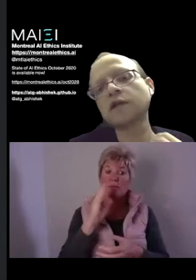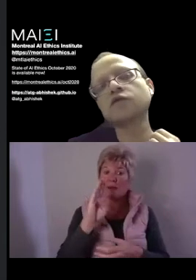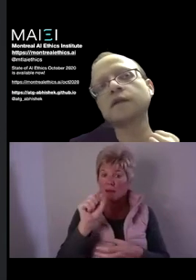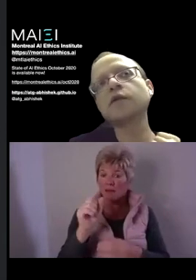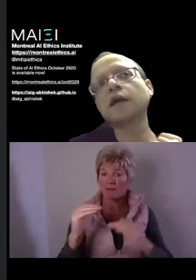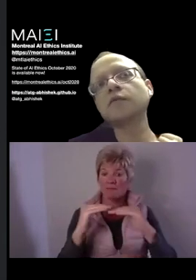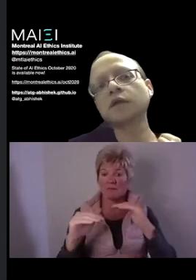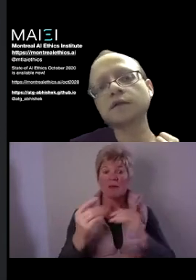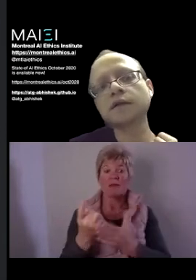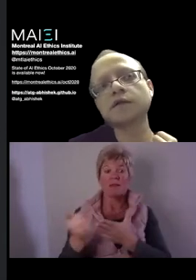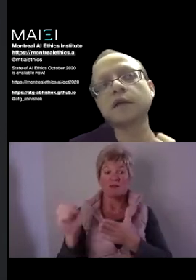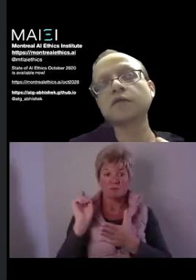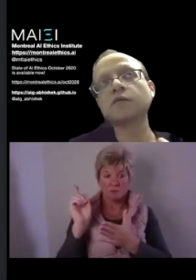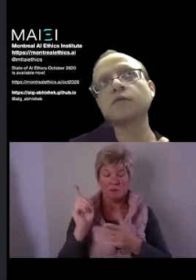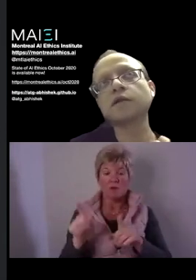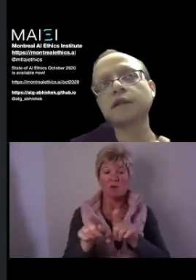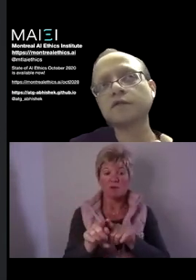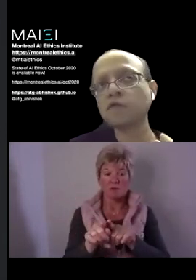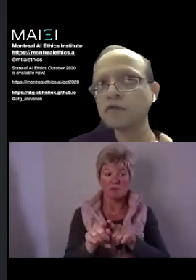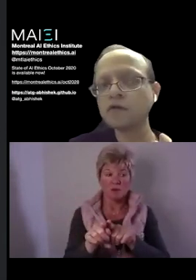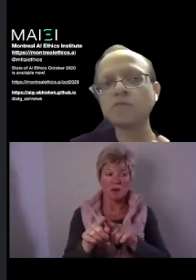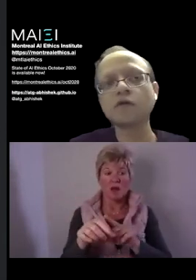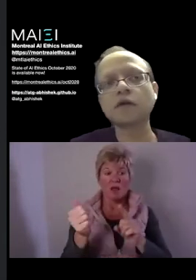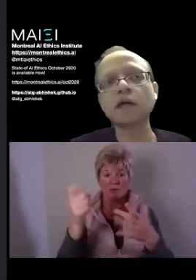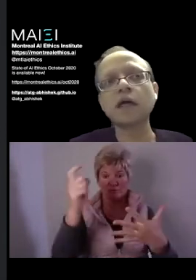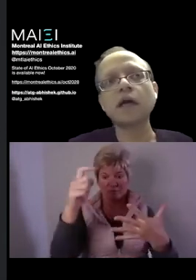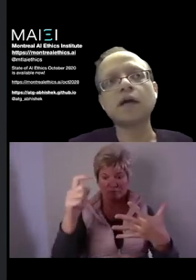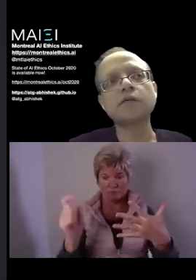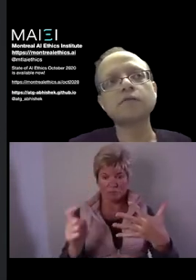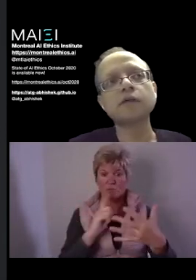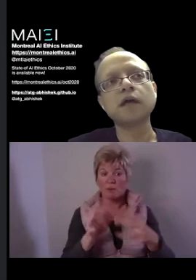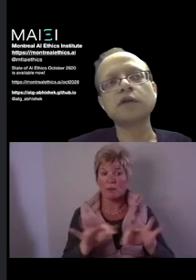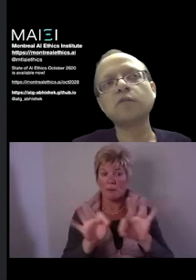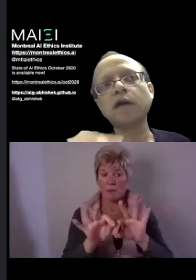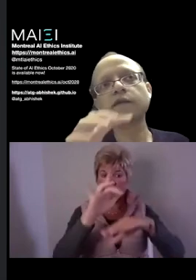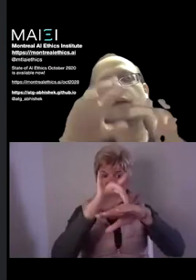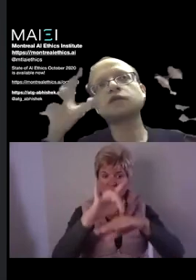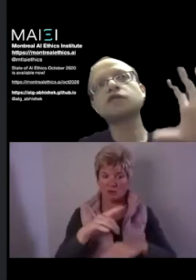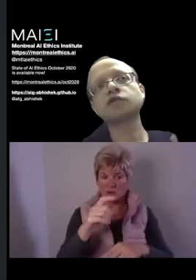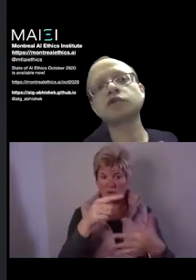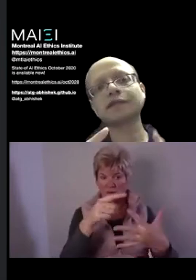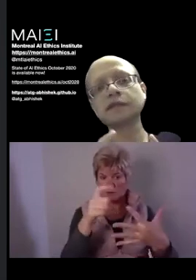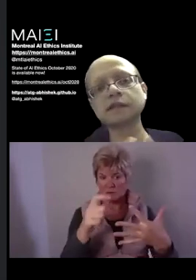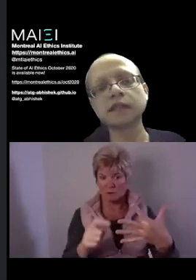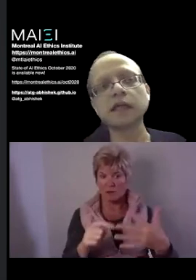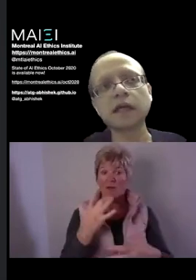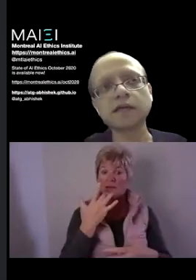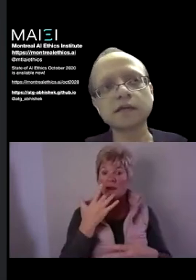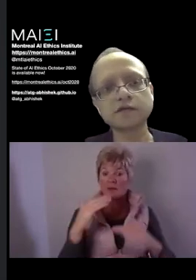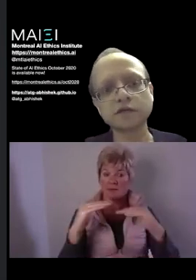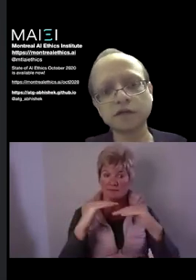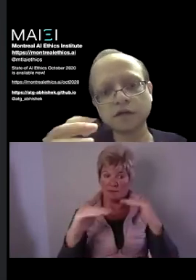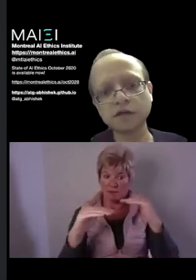briefly touch on some of the other pillars in this domain as well, because I think it's really, really important. Because bias and fairness don't just exist